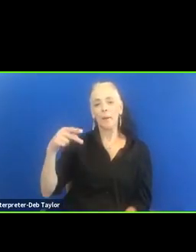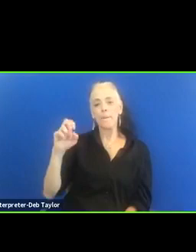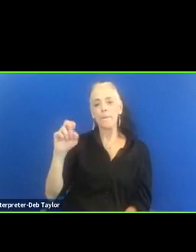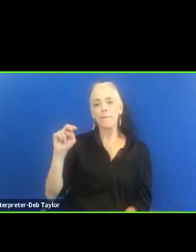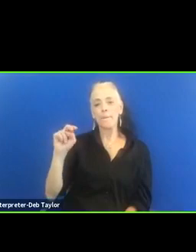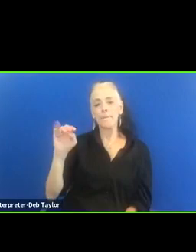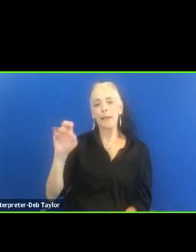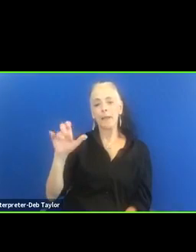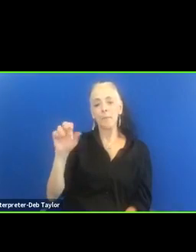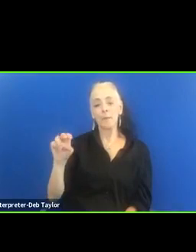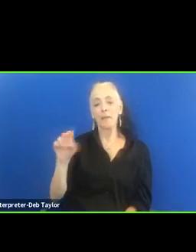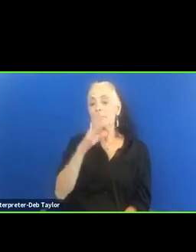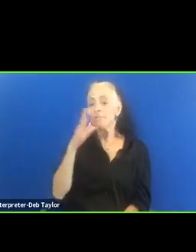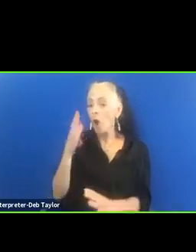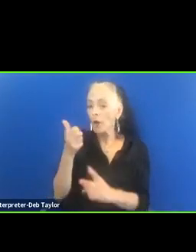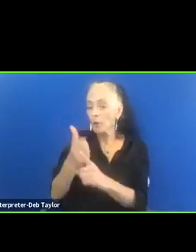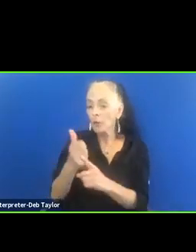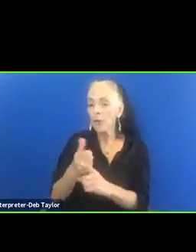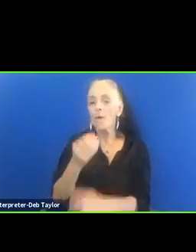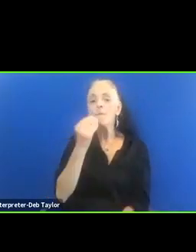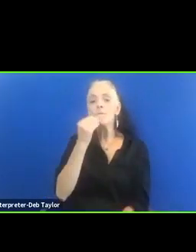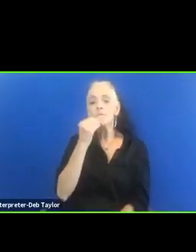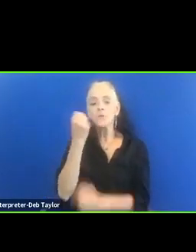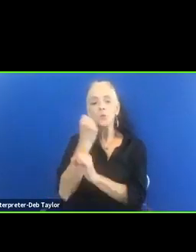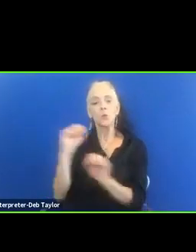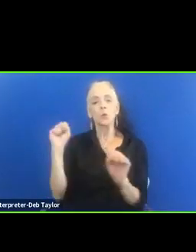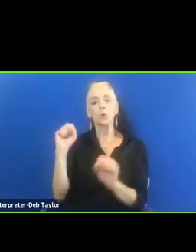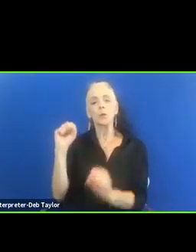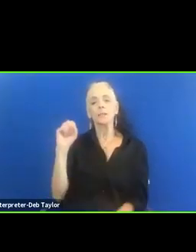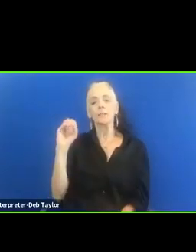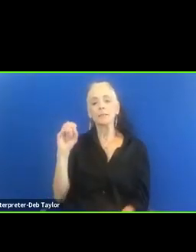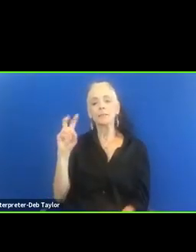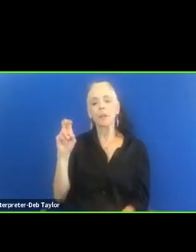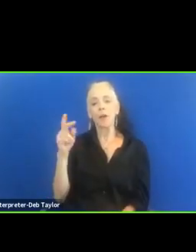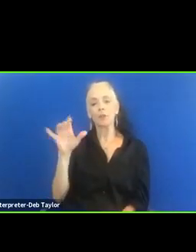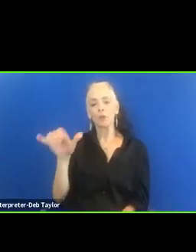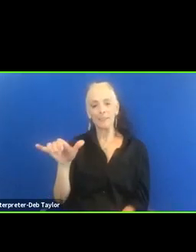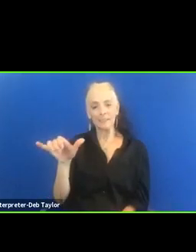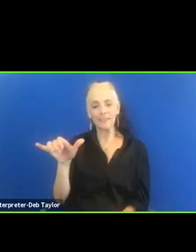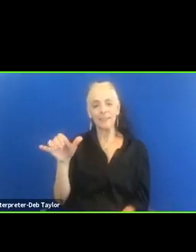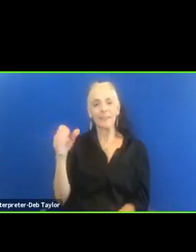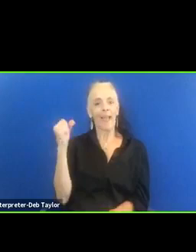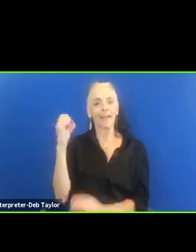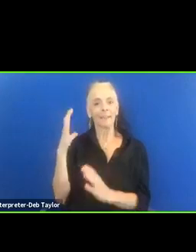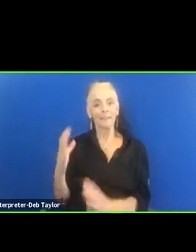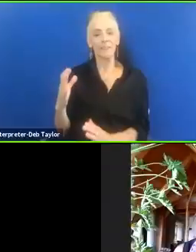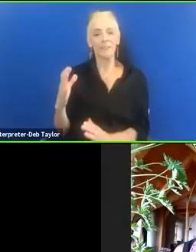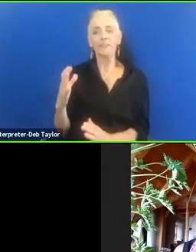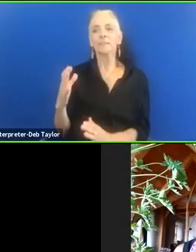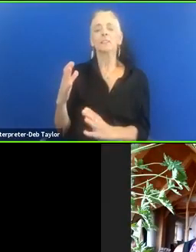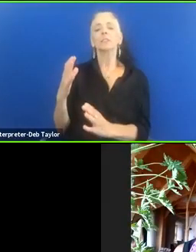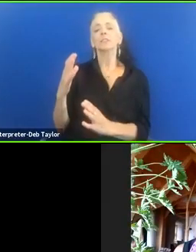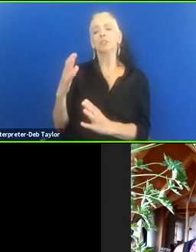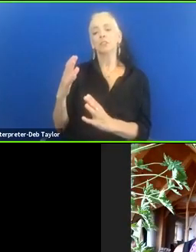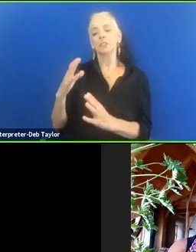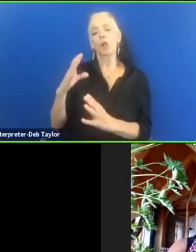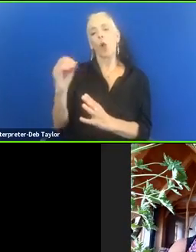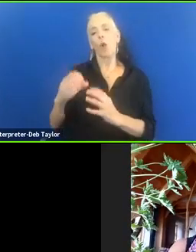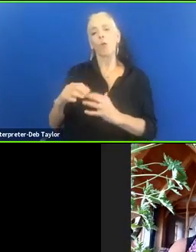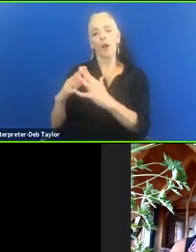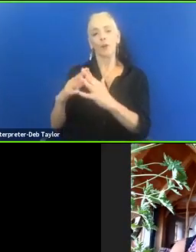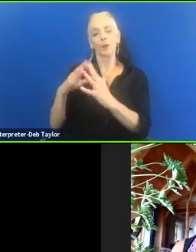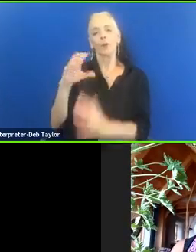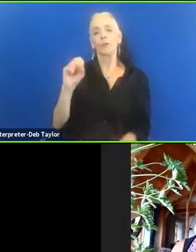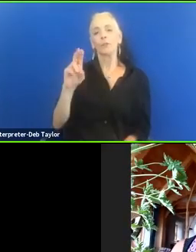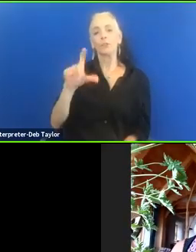sovereignty activist, the author of the book Farming While Black, and co-founder of Soul Fire Farms in Grafton, New York. And I know this is just a few of the many